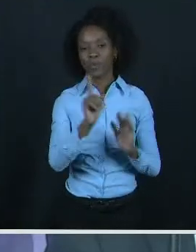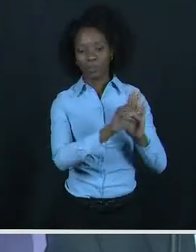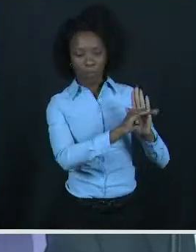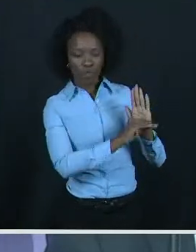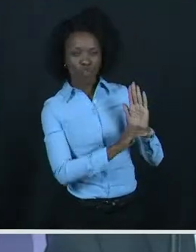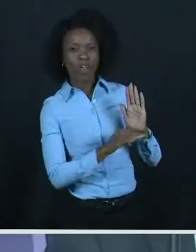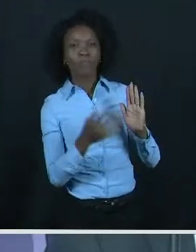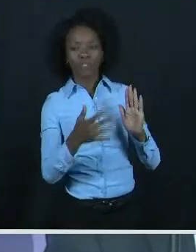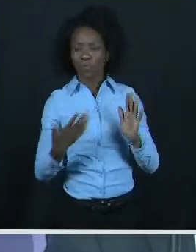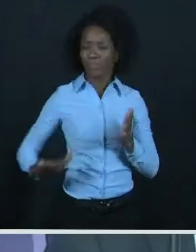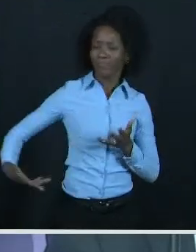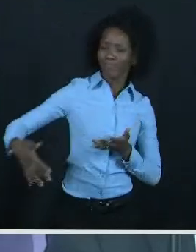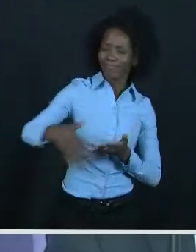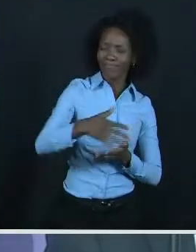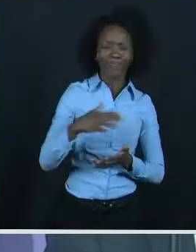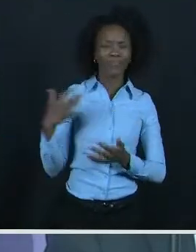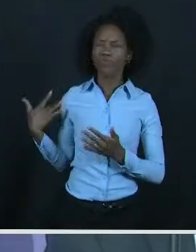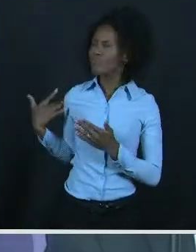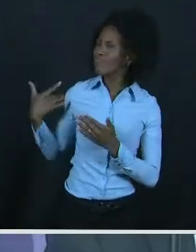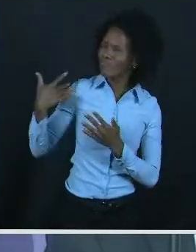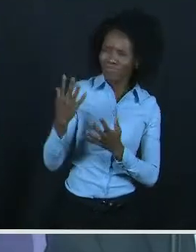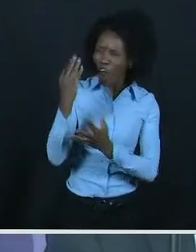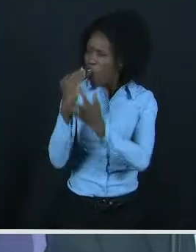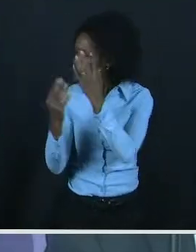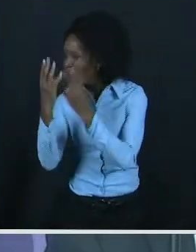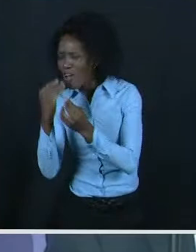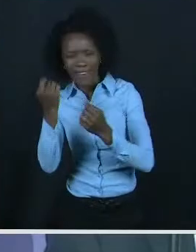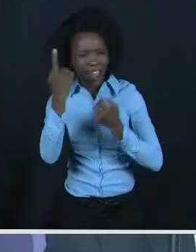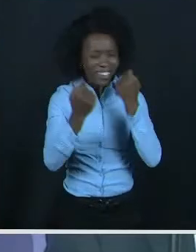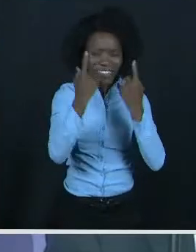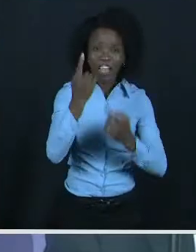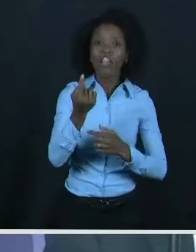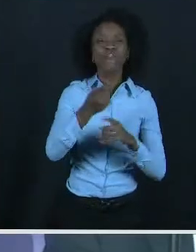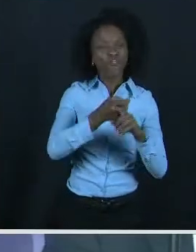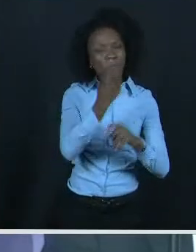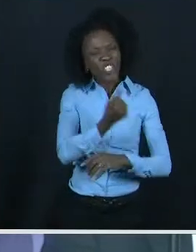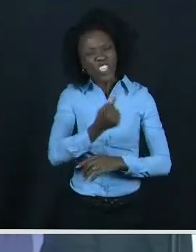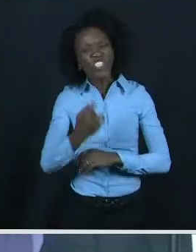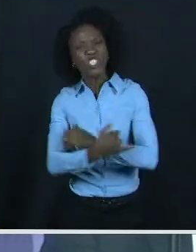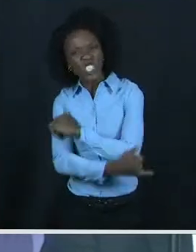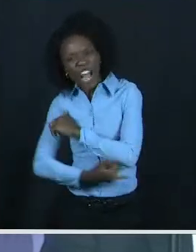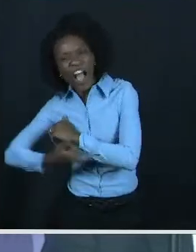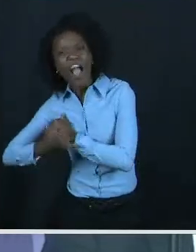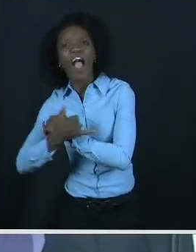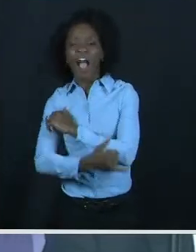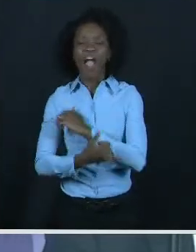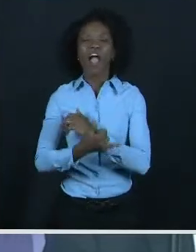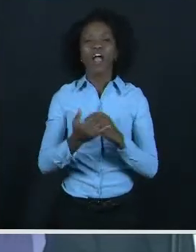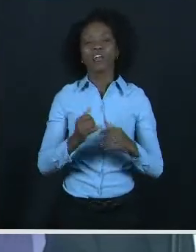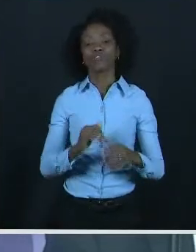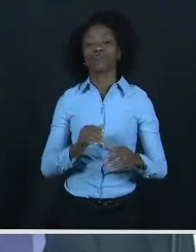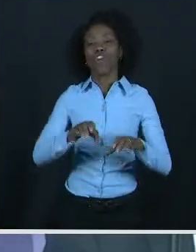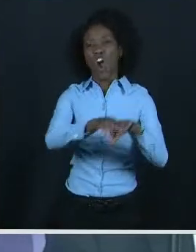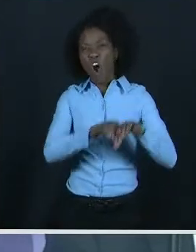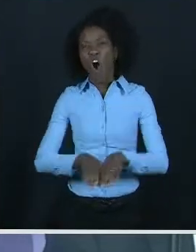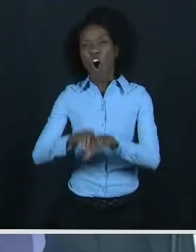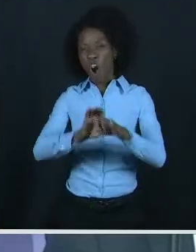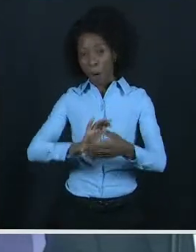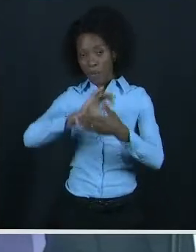the learning, all the understanding from across the Commonwealth, and we've put it into one